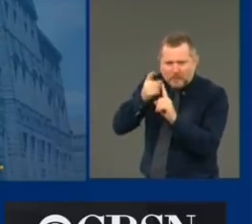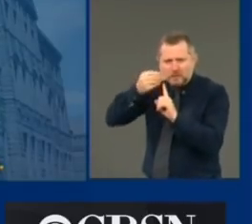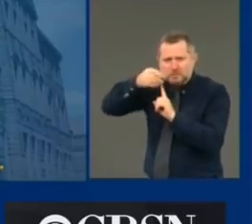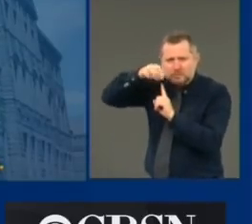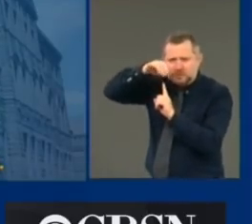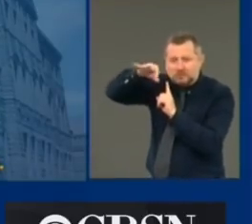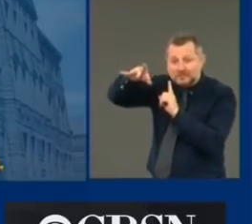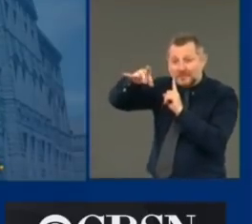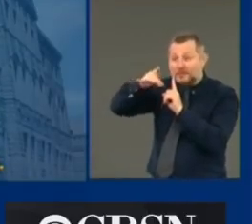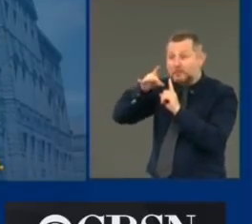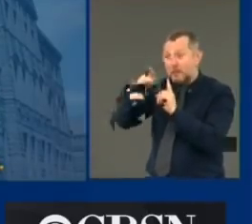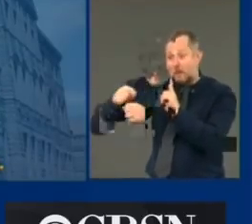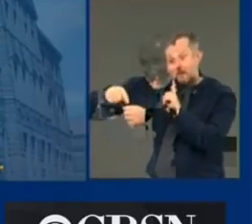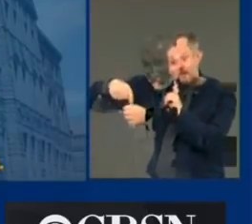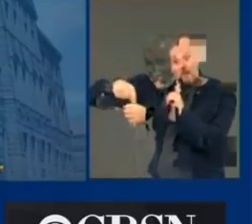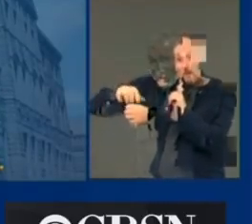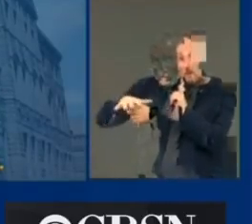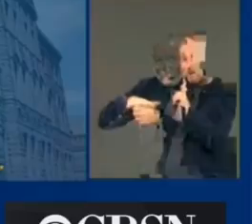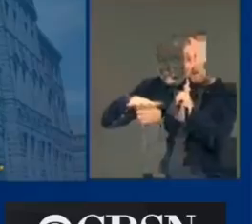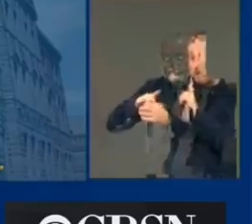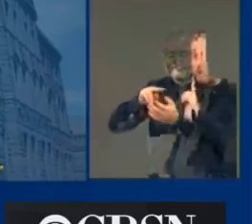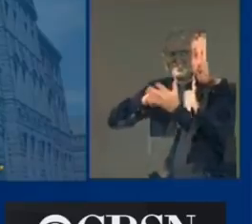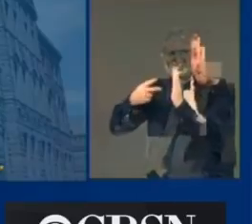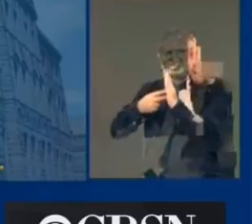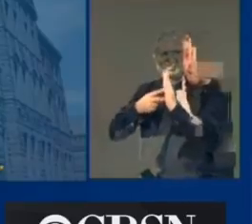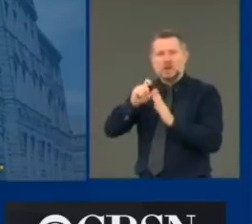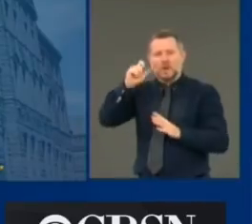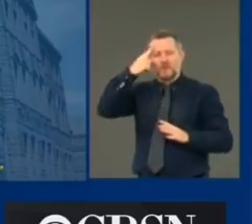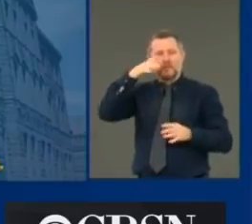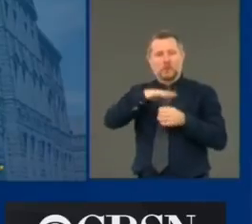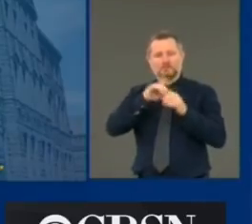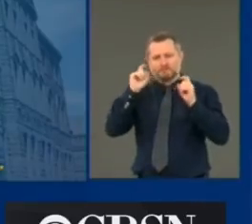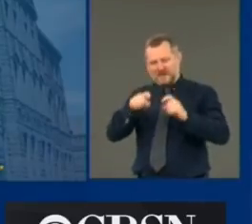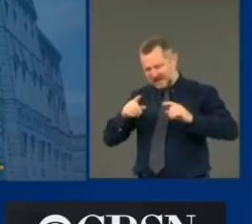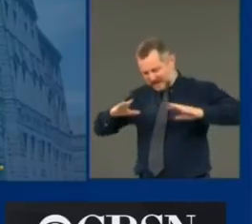in that infection rate, governments have to attack it.